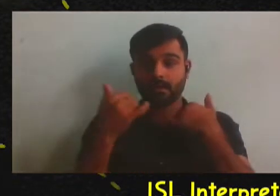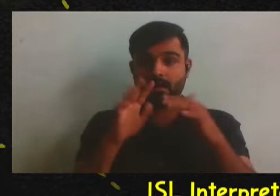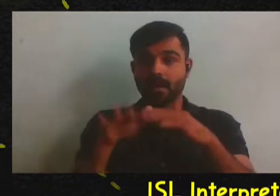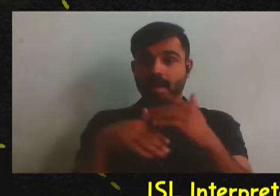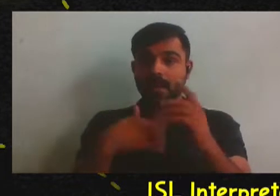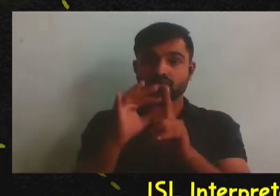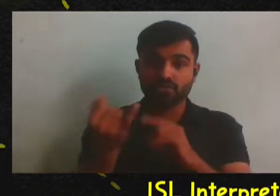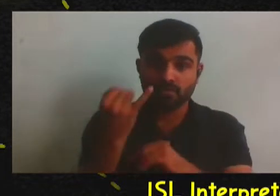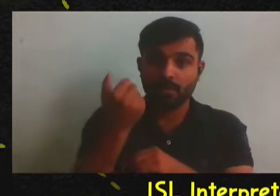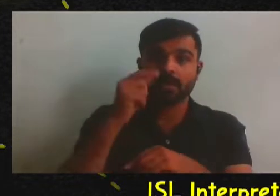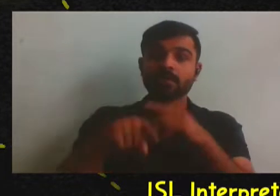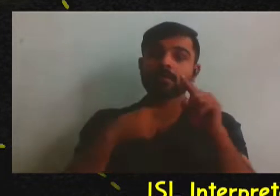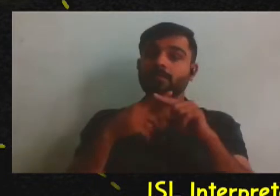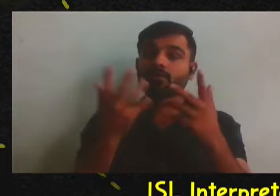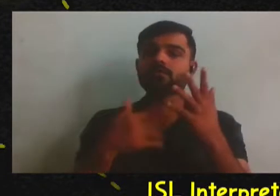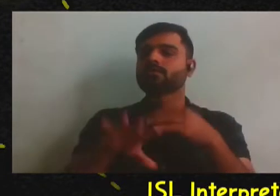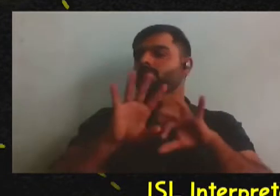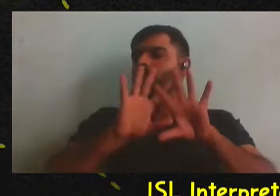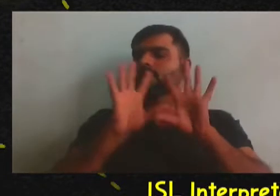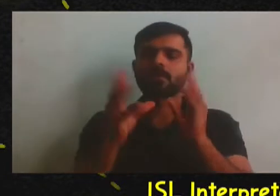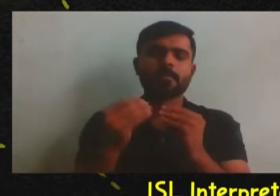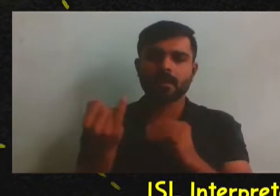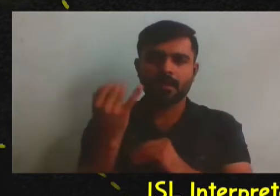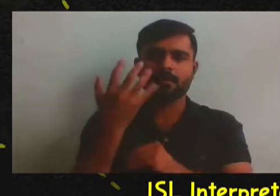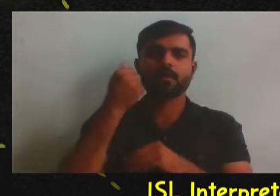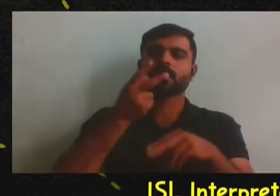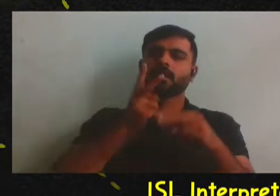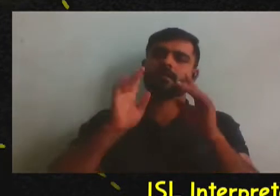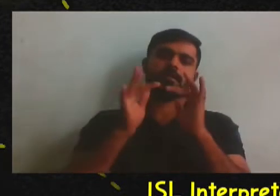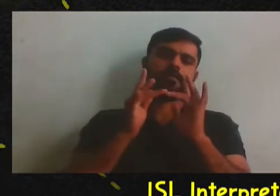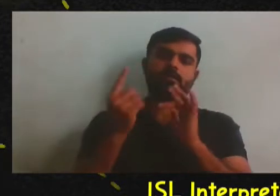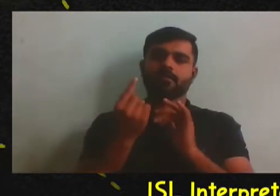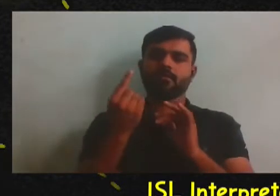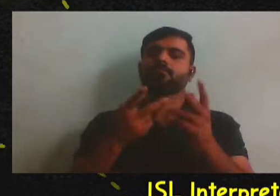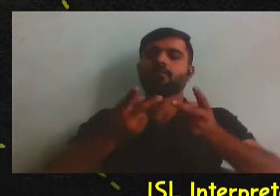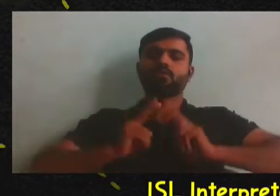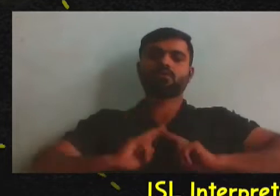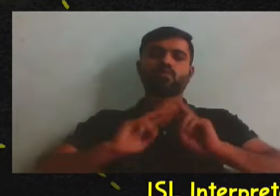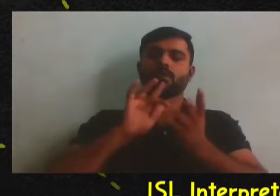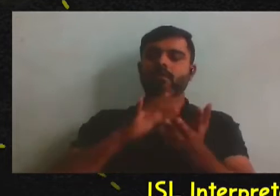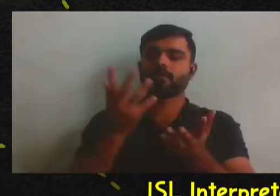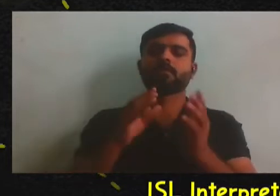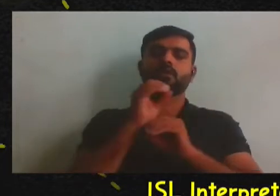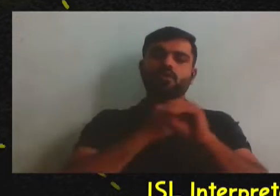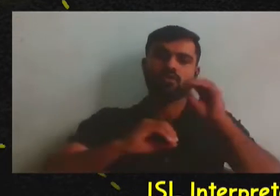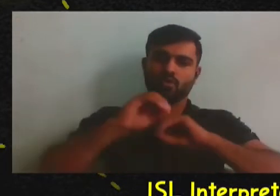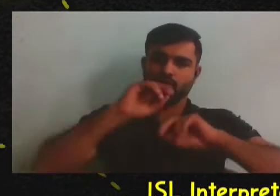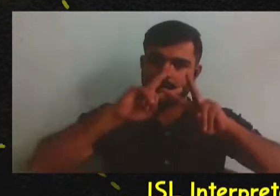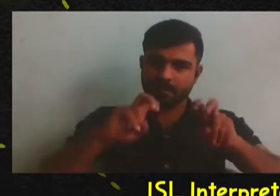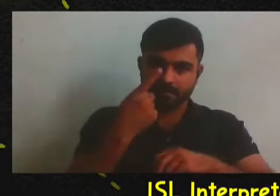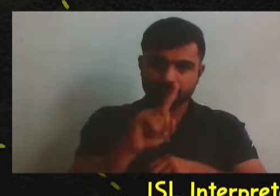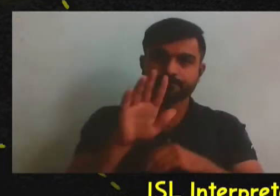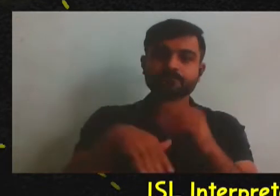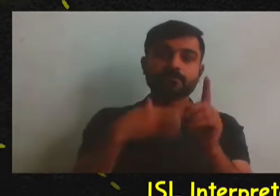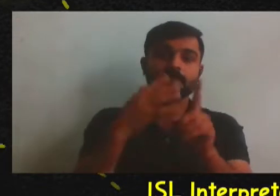find out about us? It's almost always, I found you on the internet. And what is the response to that? Google search, right? So how did